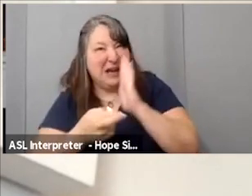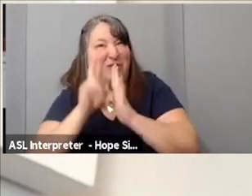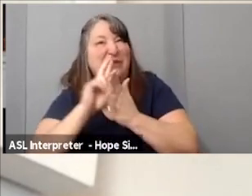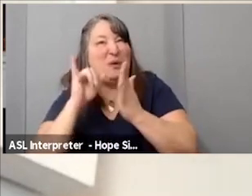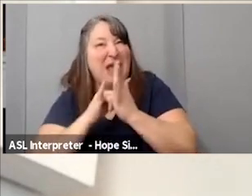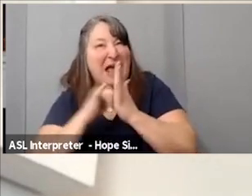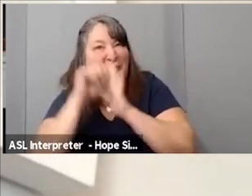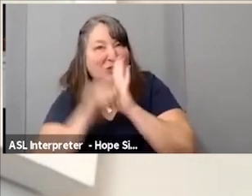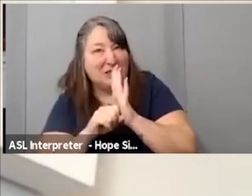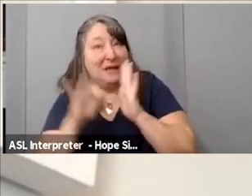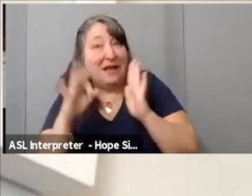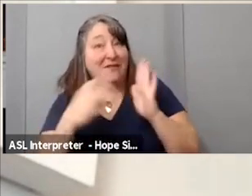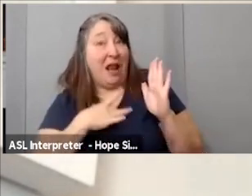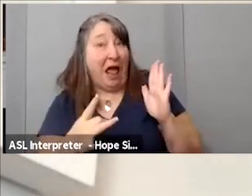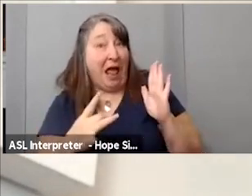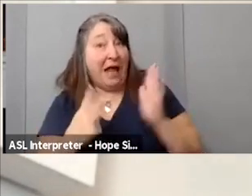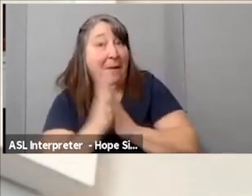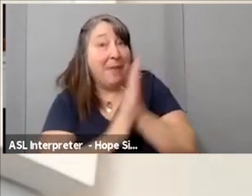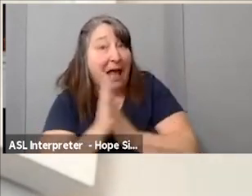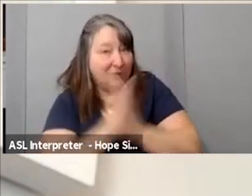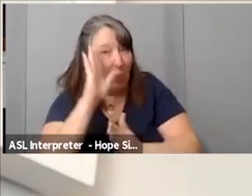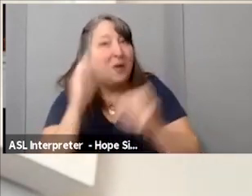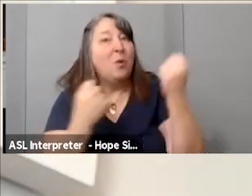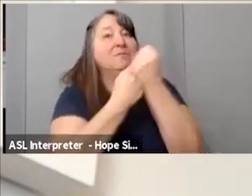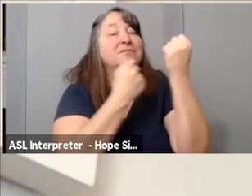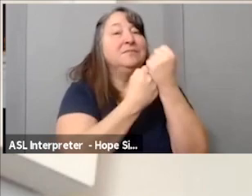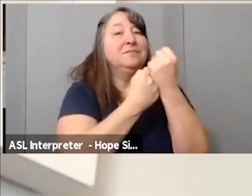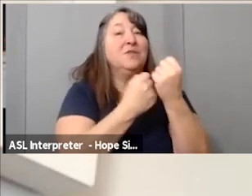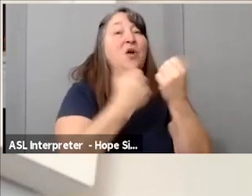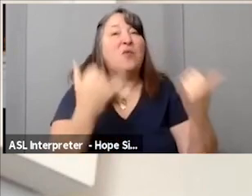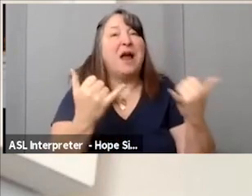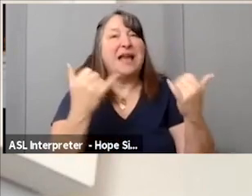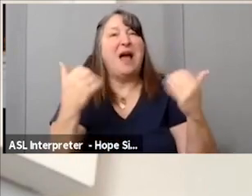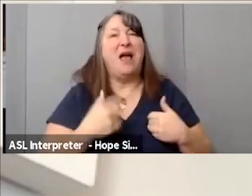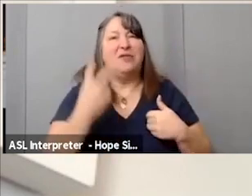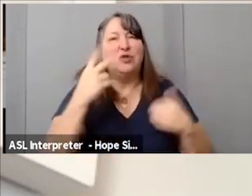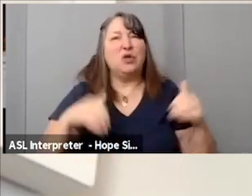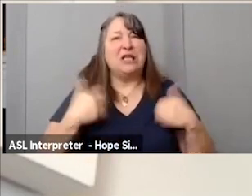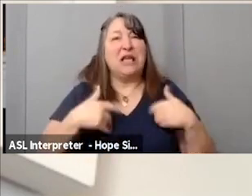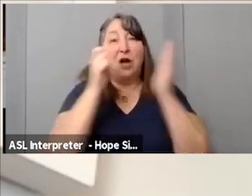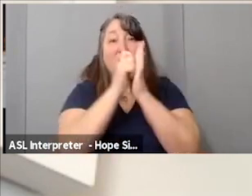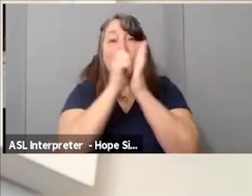passionate about it, we will advocate for it. We have 2 young writers right now who really